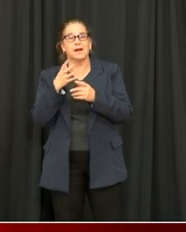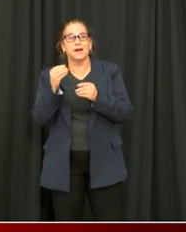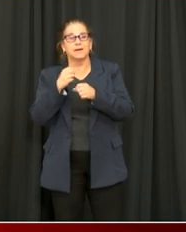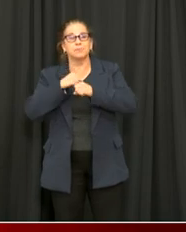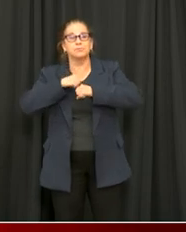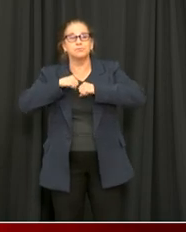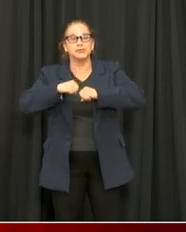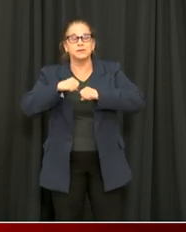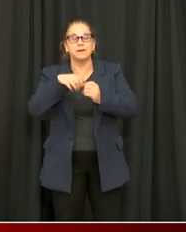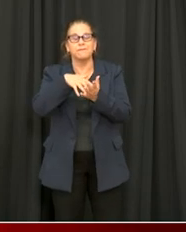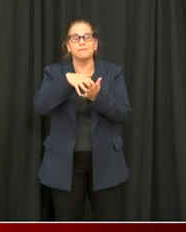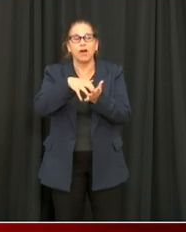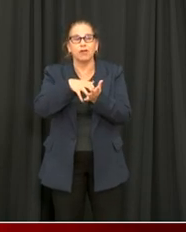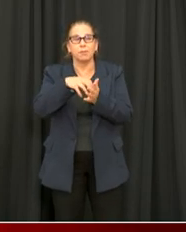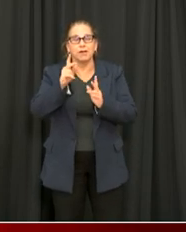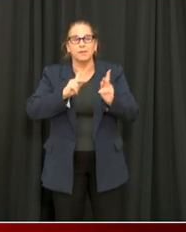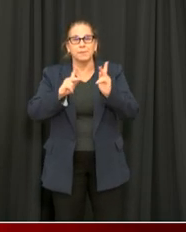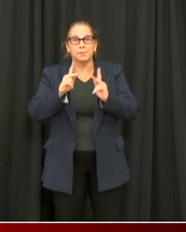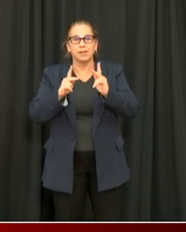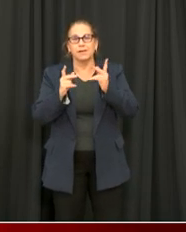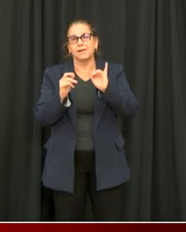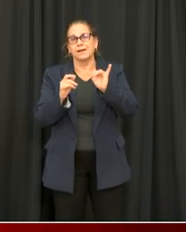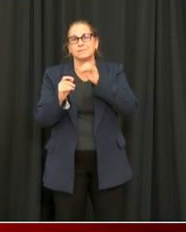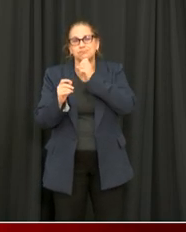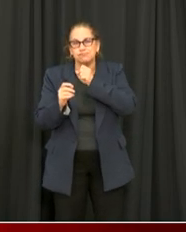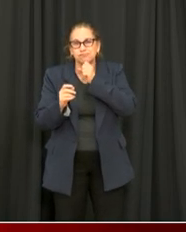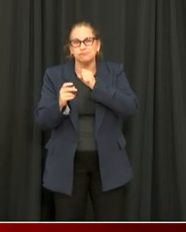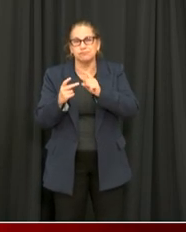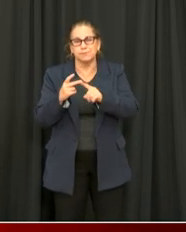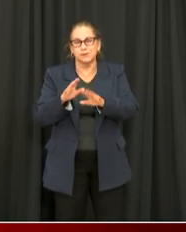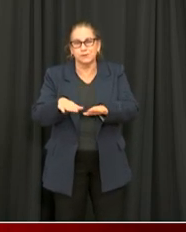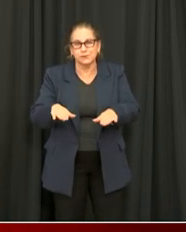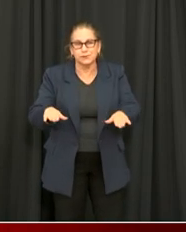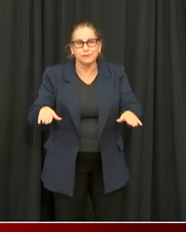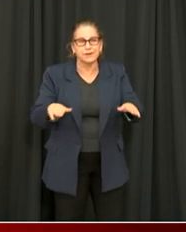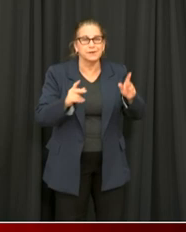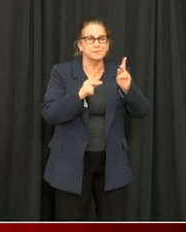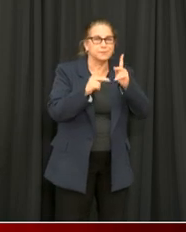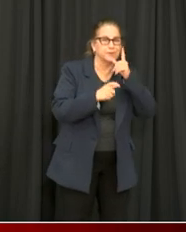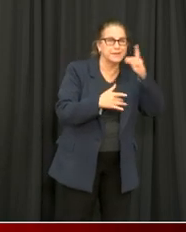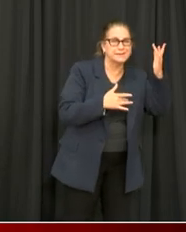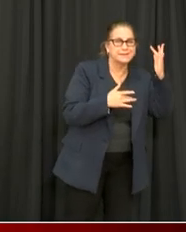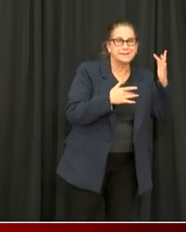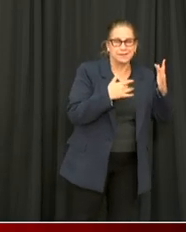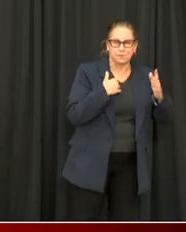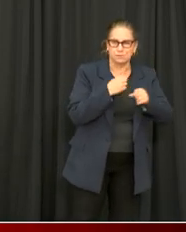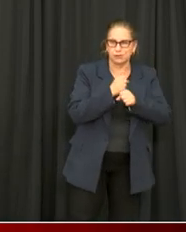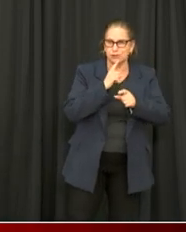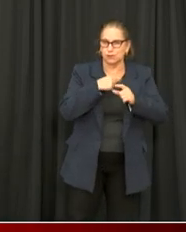Thank you, Madam Mayor. Thank you. So go to